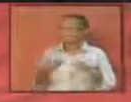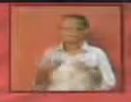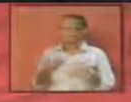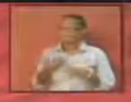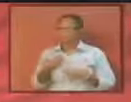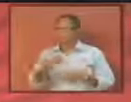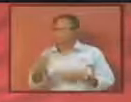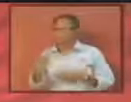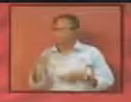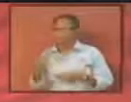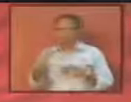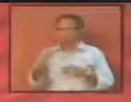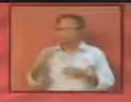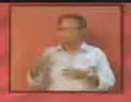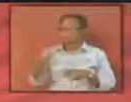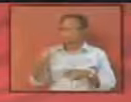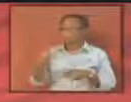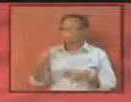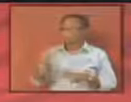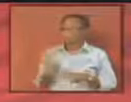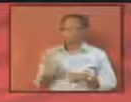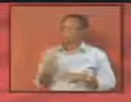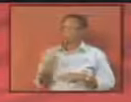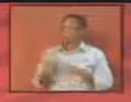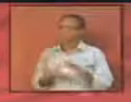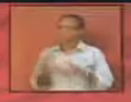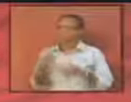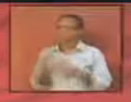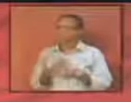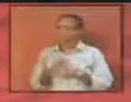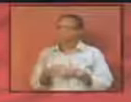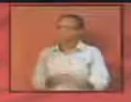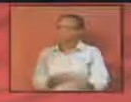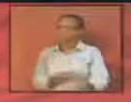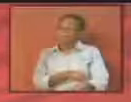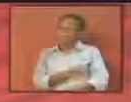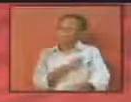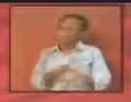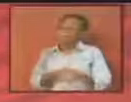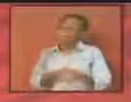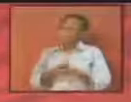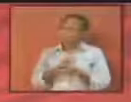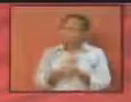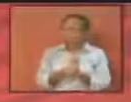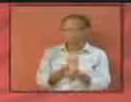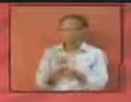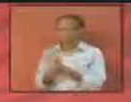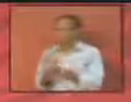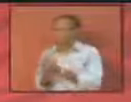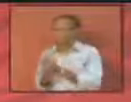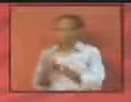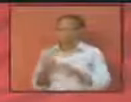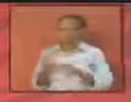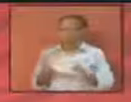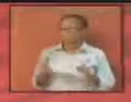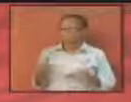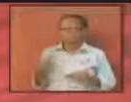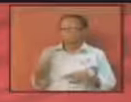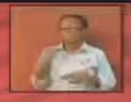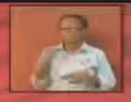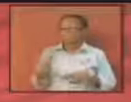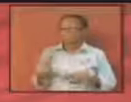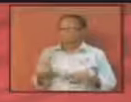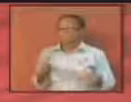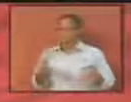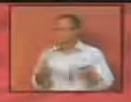be P1 for now. It takes longer for that type of change to occur. So yes, this is why we have to look at random samples to be able